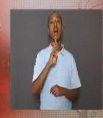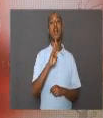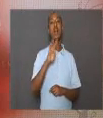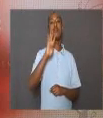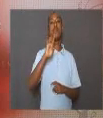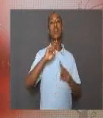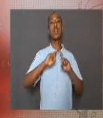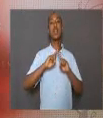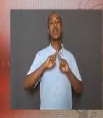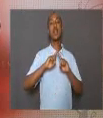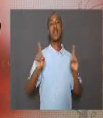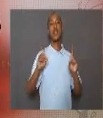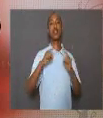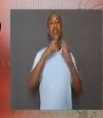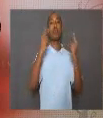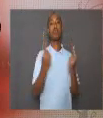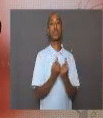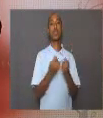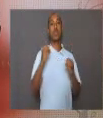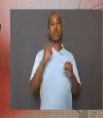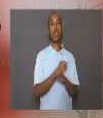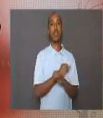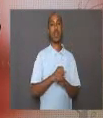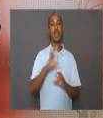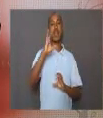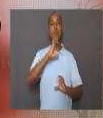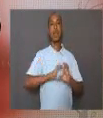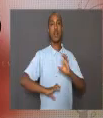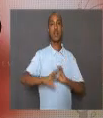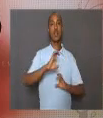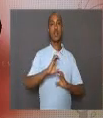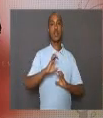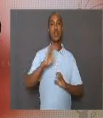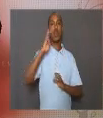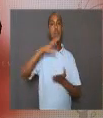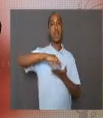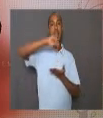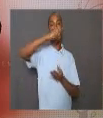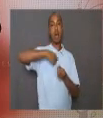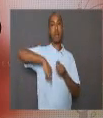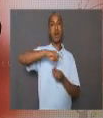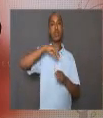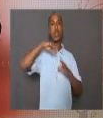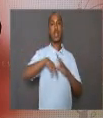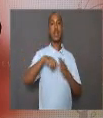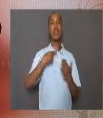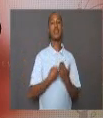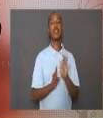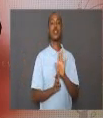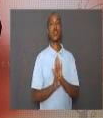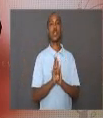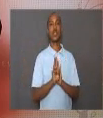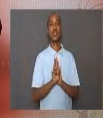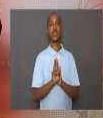4 different groups of inorganic chemicals that we will be learning about in this